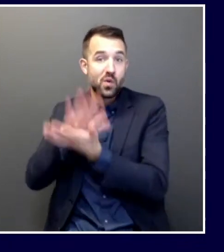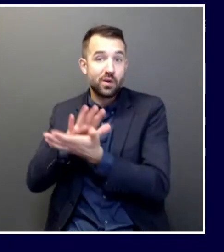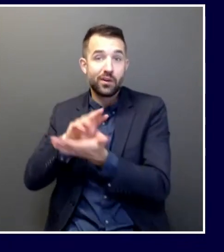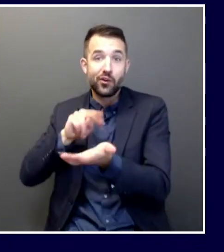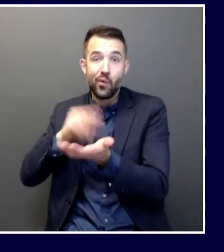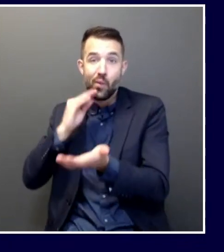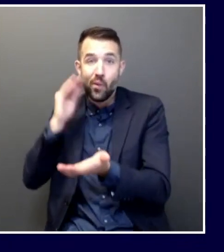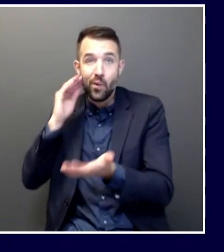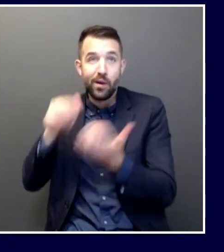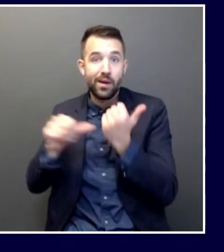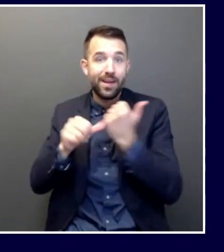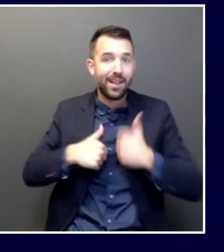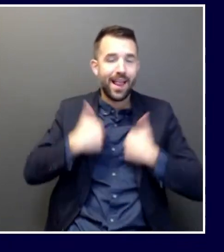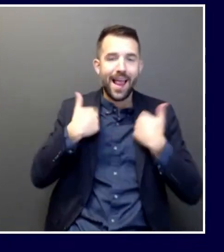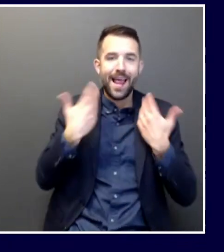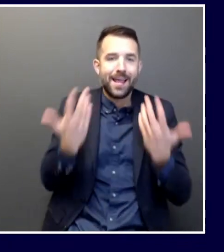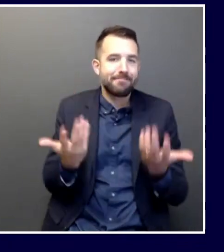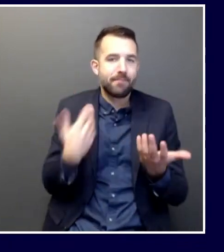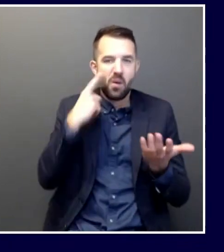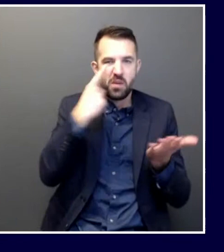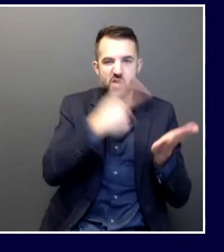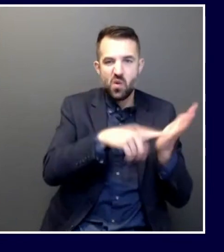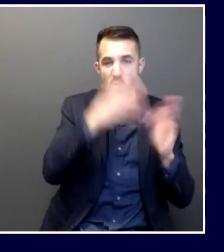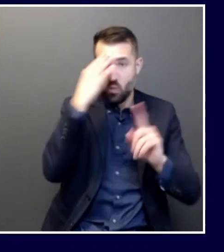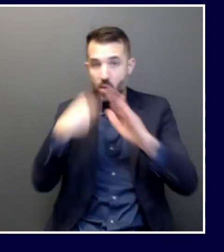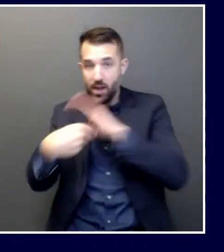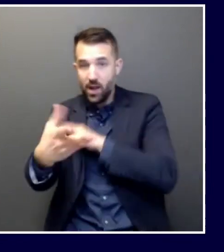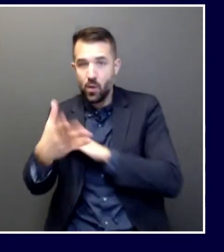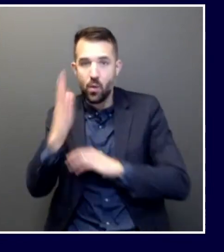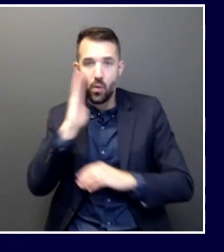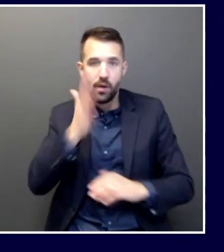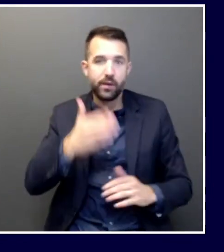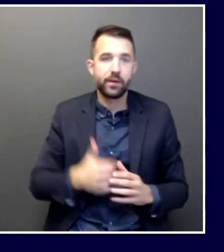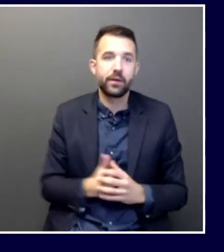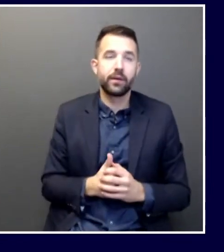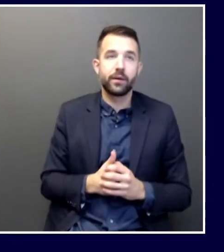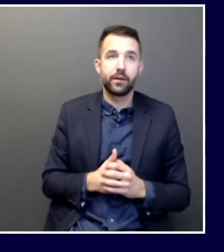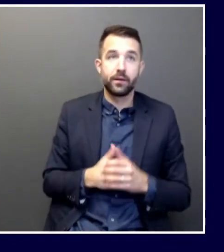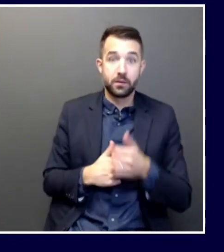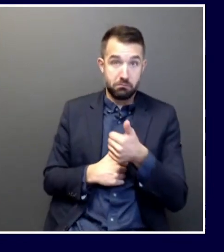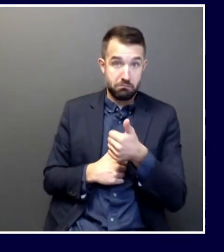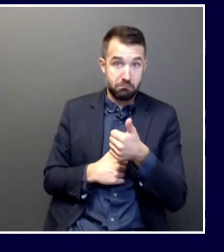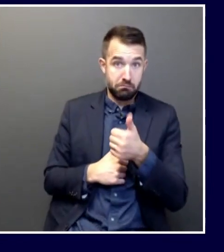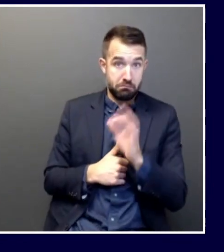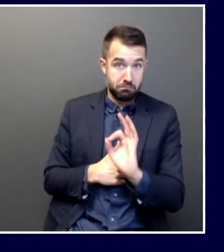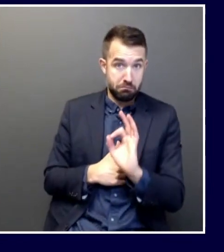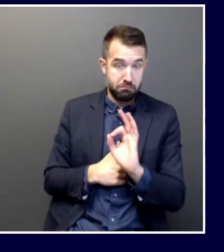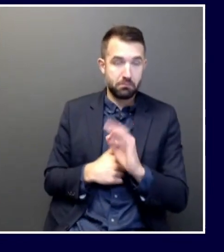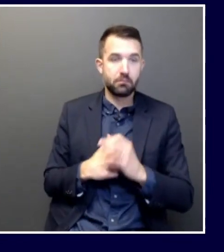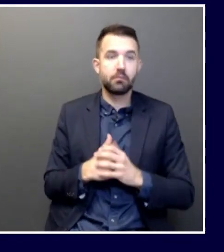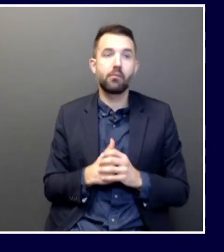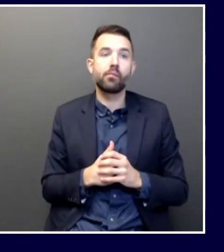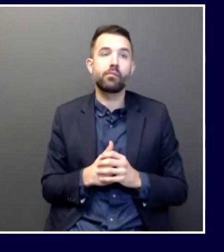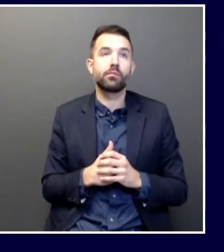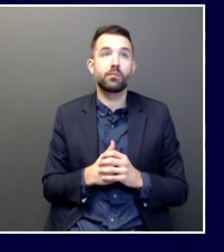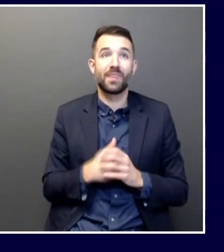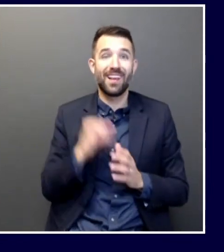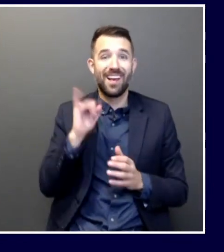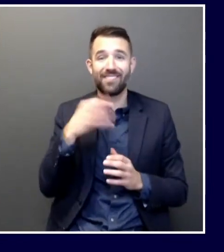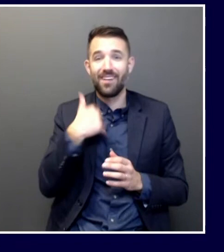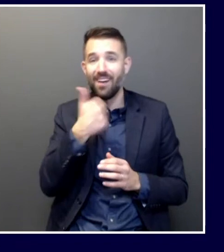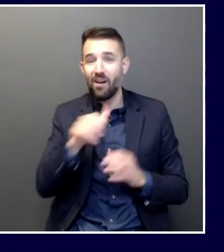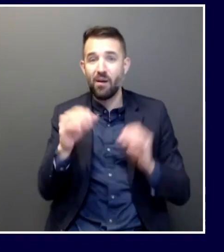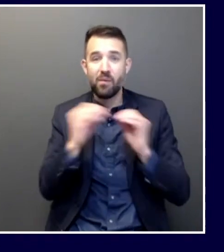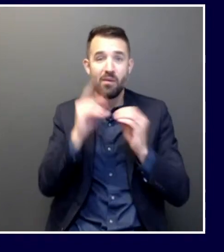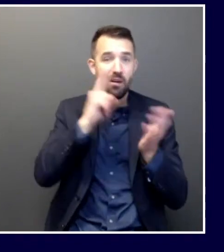check and make sure we get you any other potential outbreaks that are ongoing, any outbreak investigations that